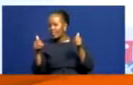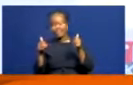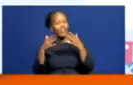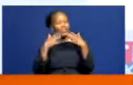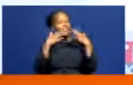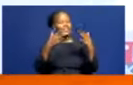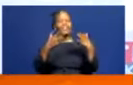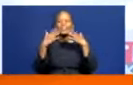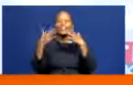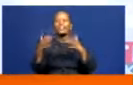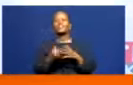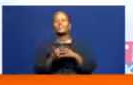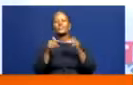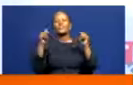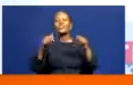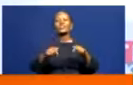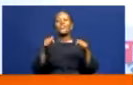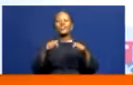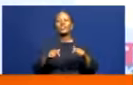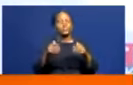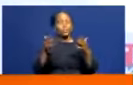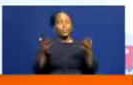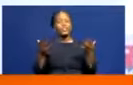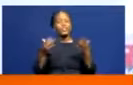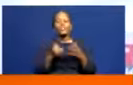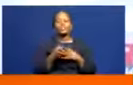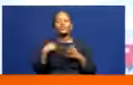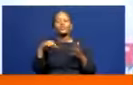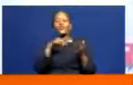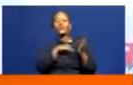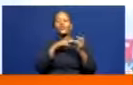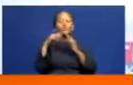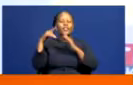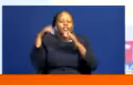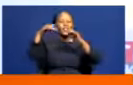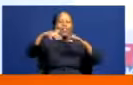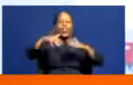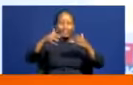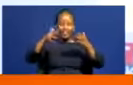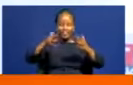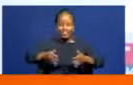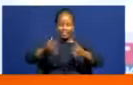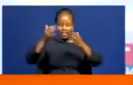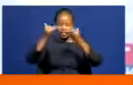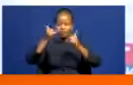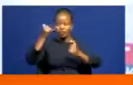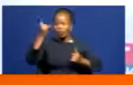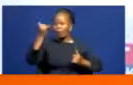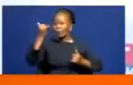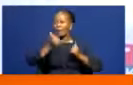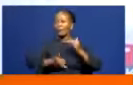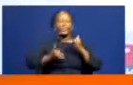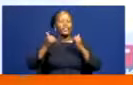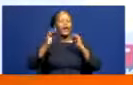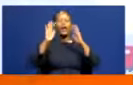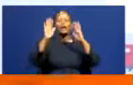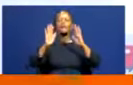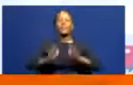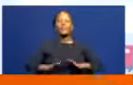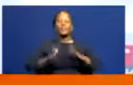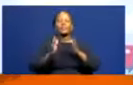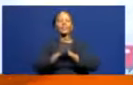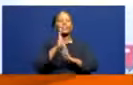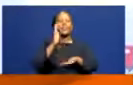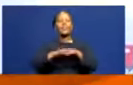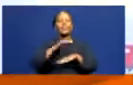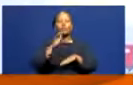Asanteni sana. Today, we gather here to conclude a vibrant and insightful